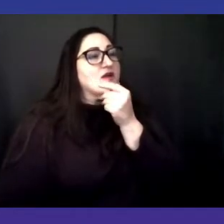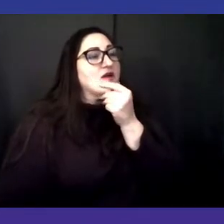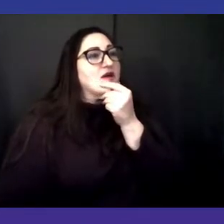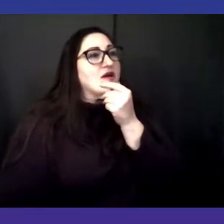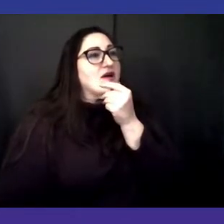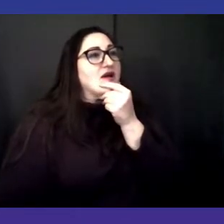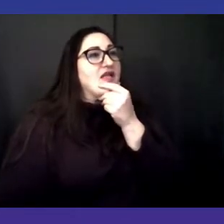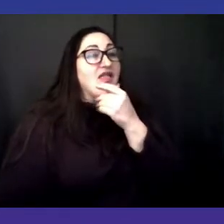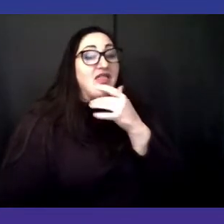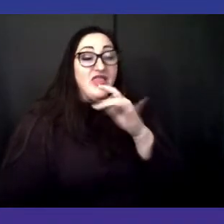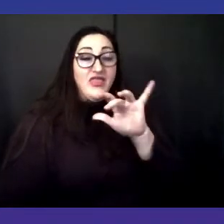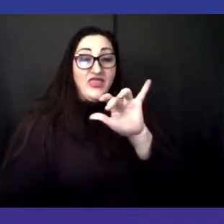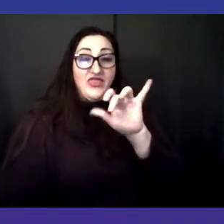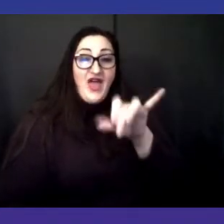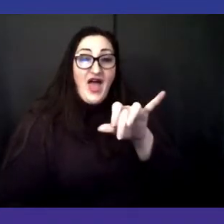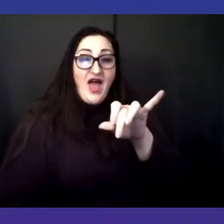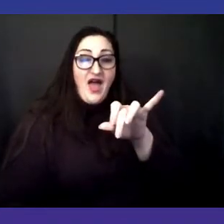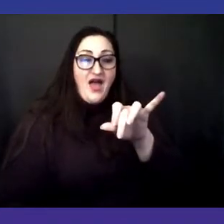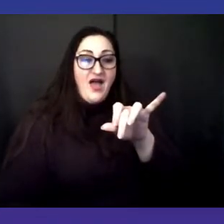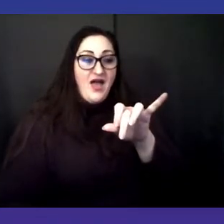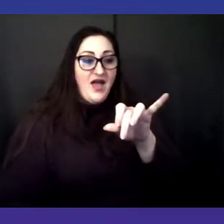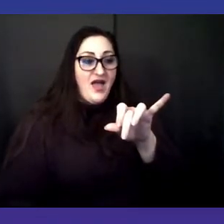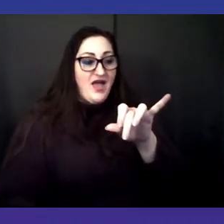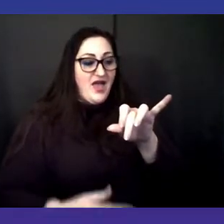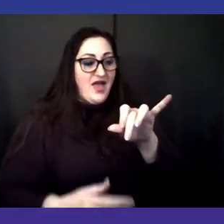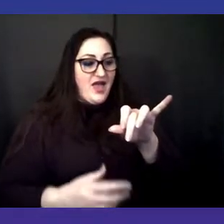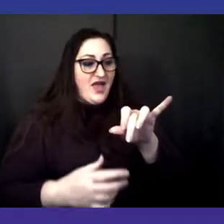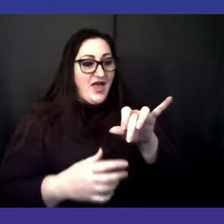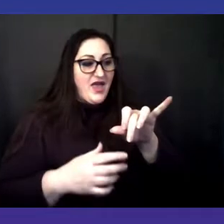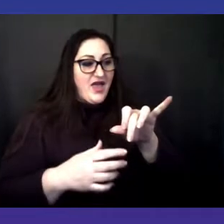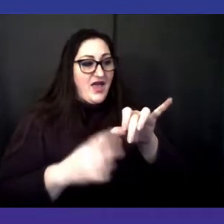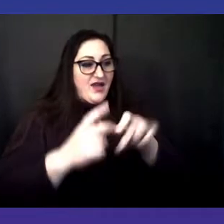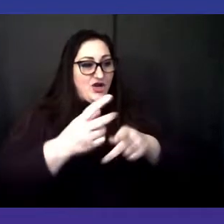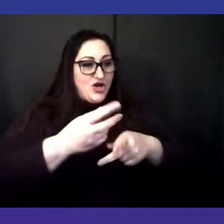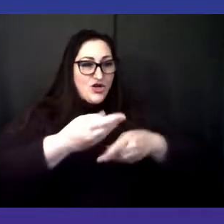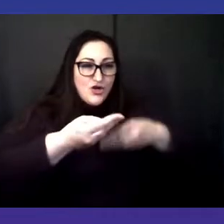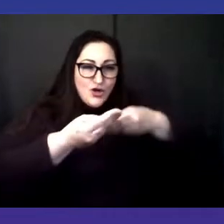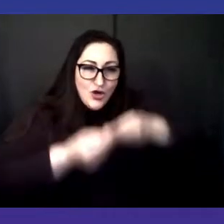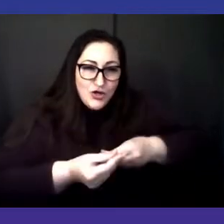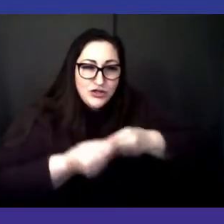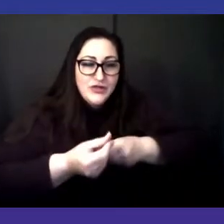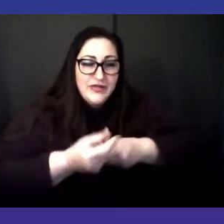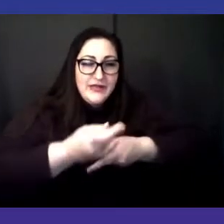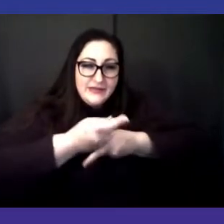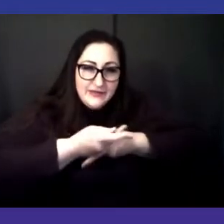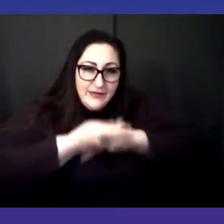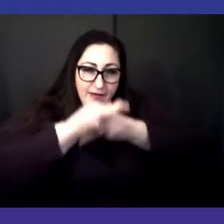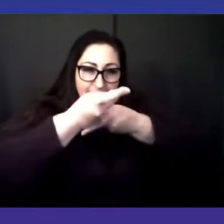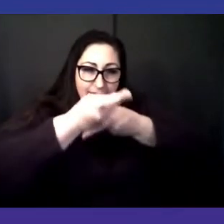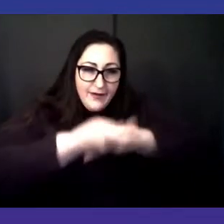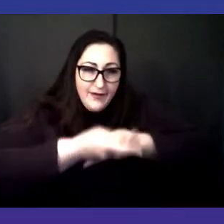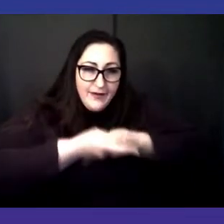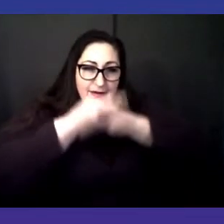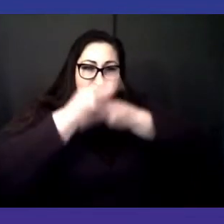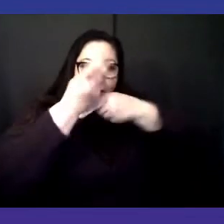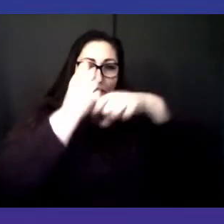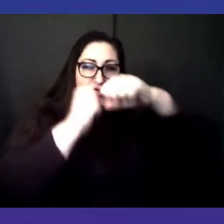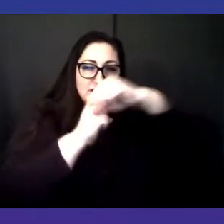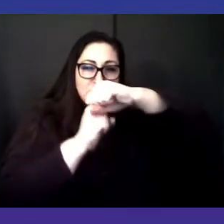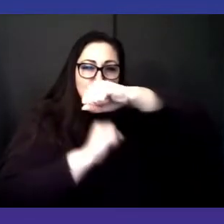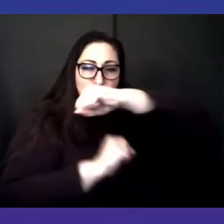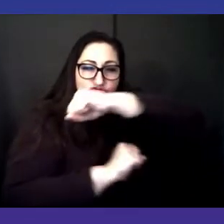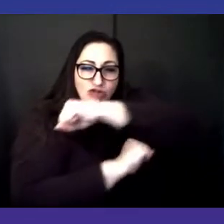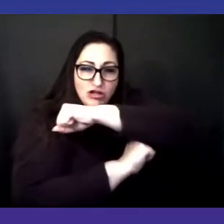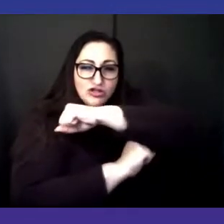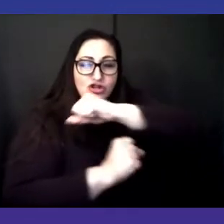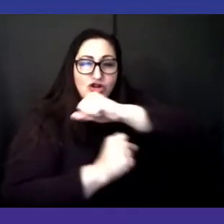structure or vessel that is living underneath everything we are and everything we express. And